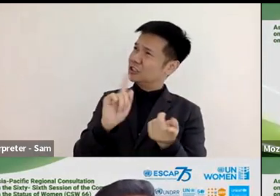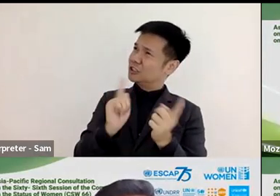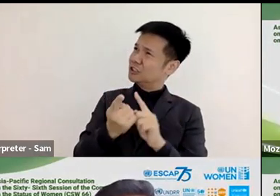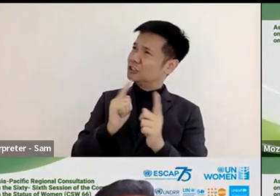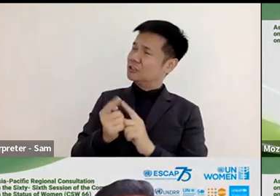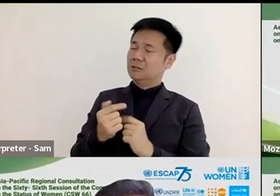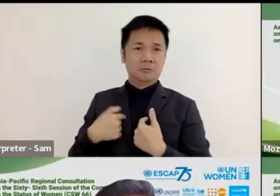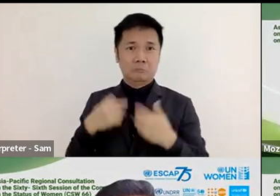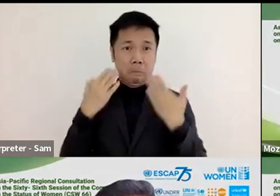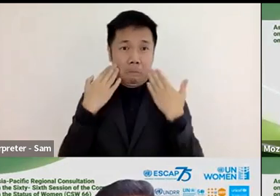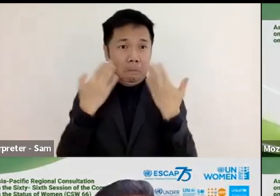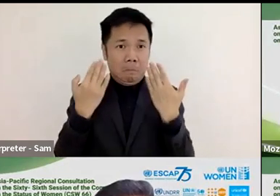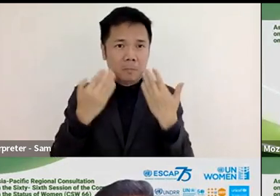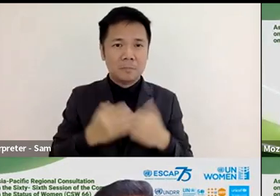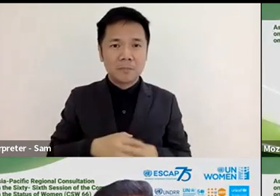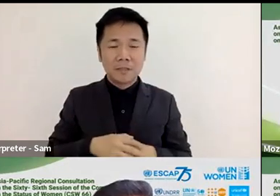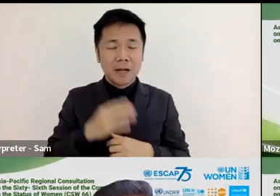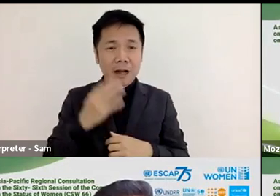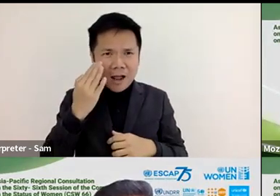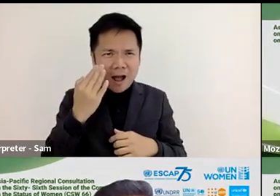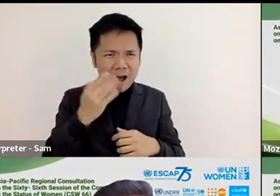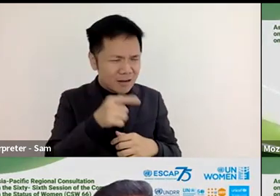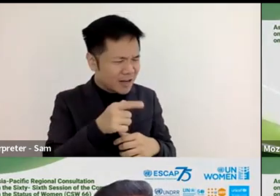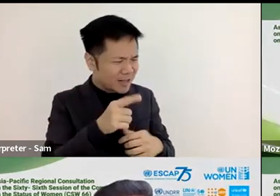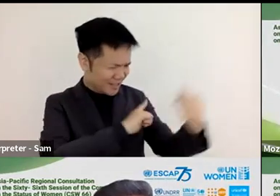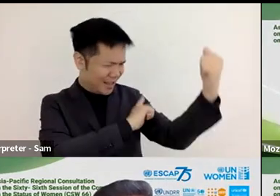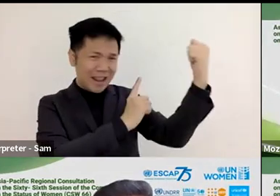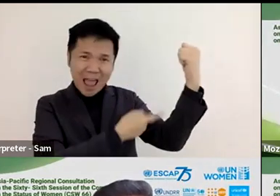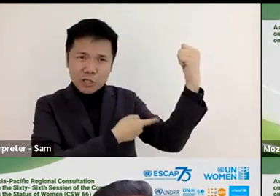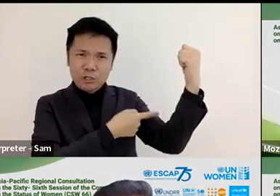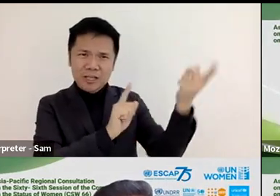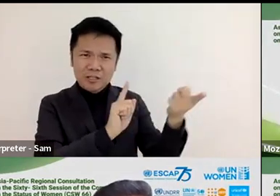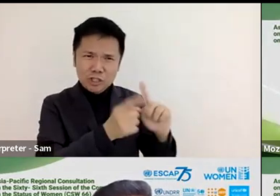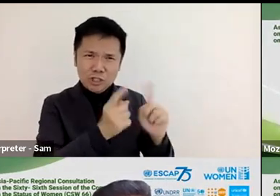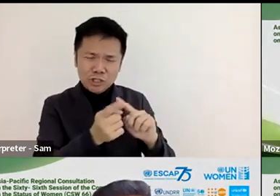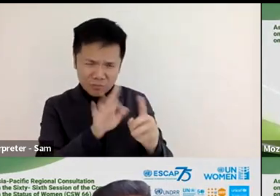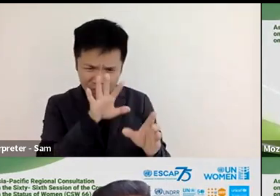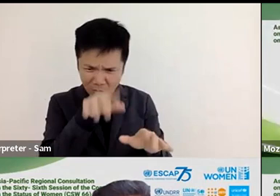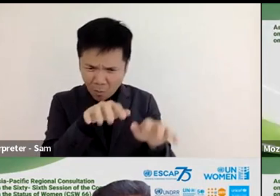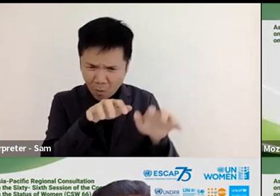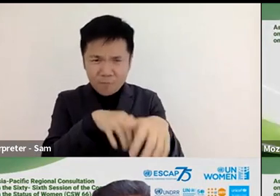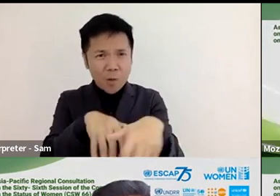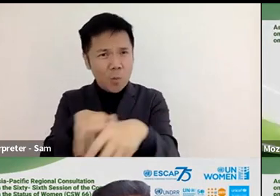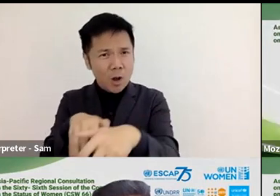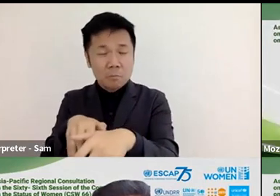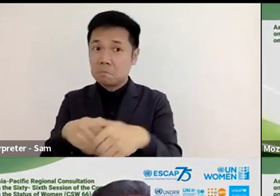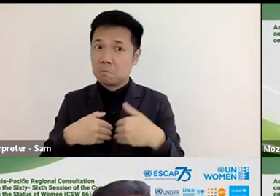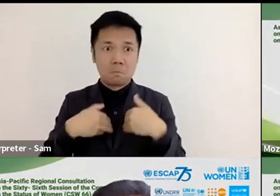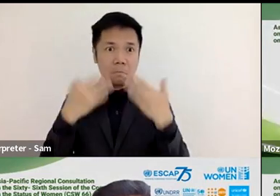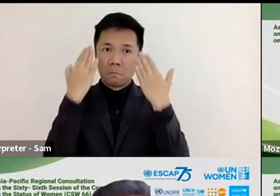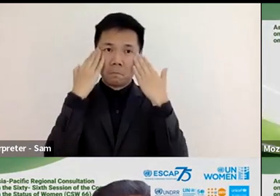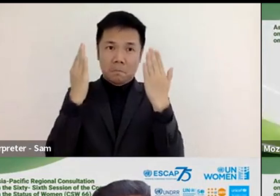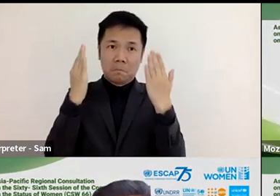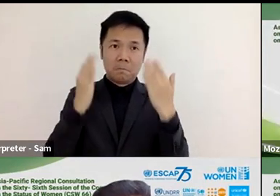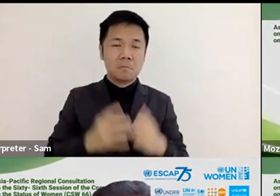invest to renewable technology for their agriculture production. But after